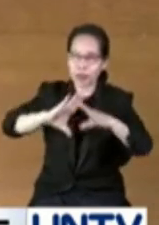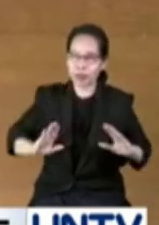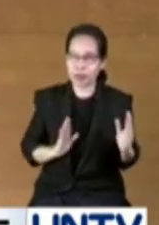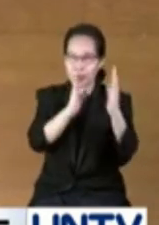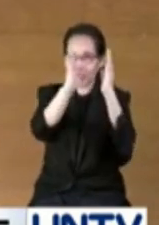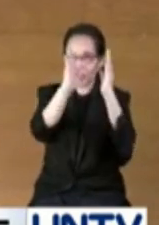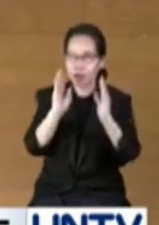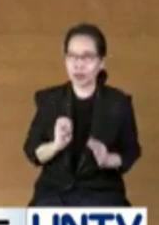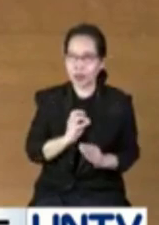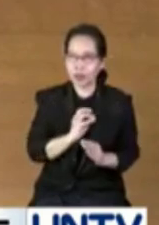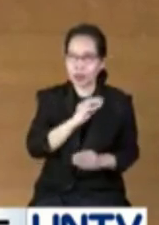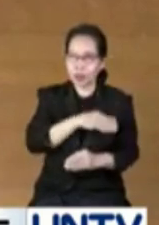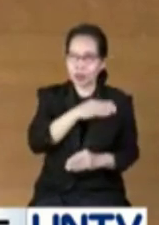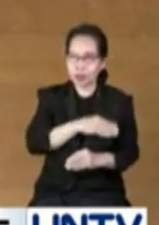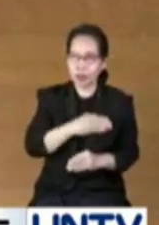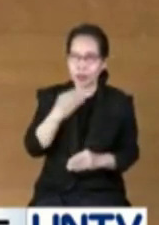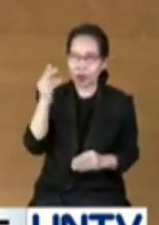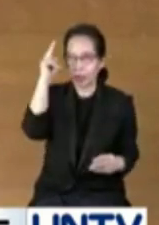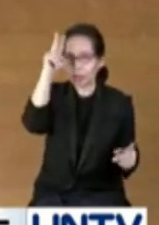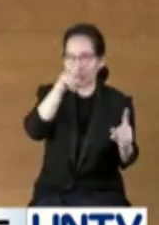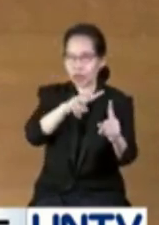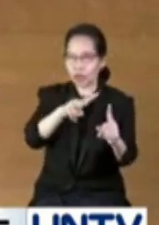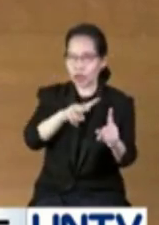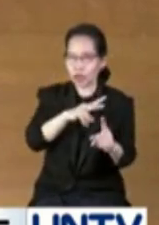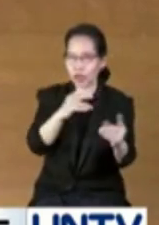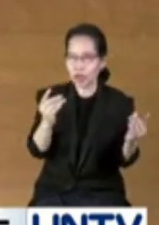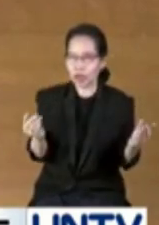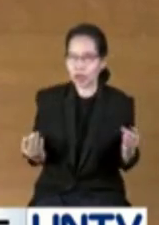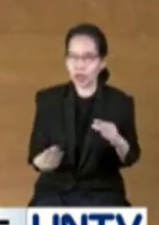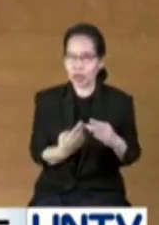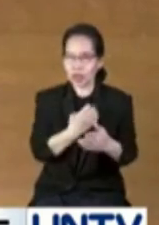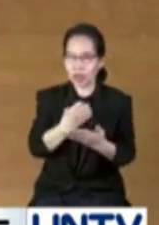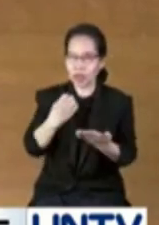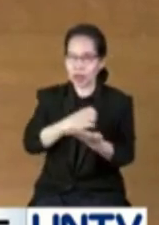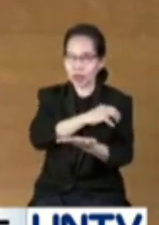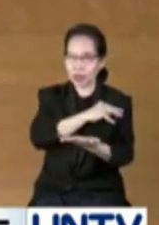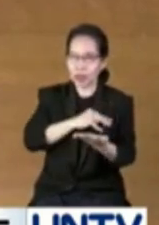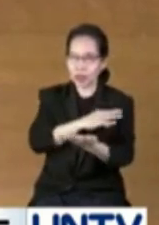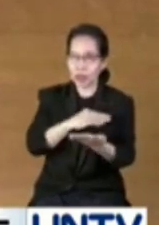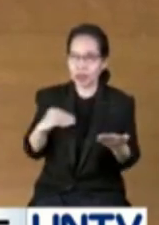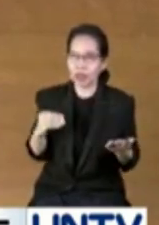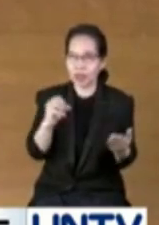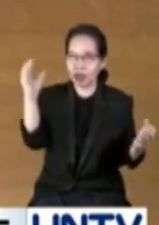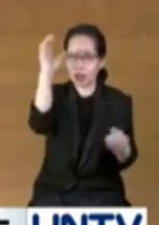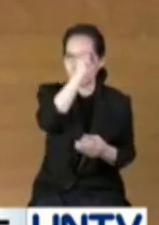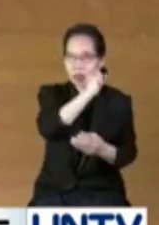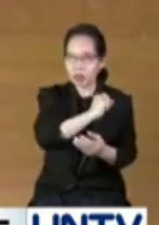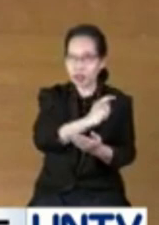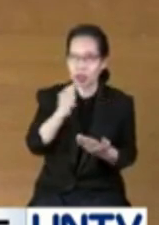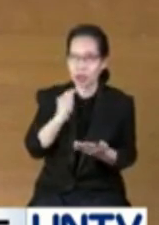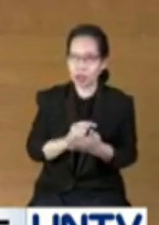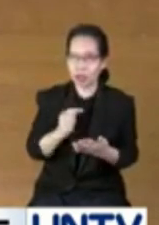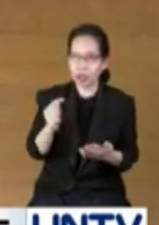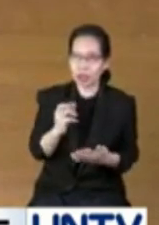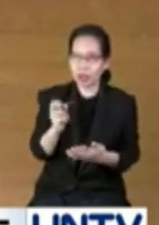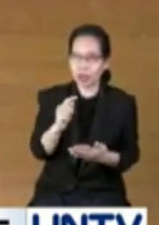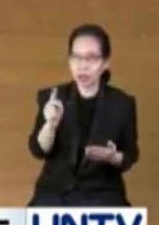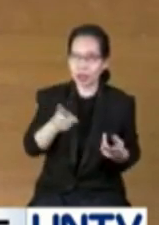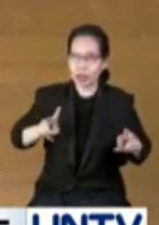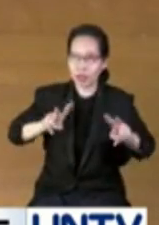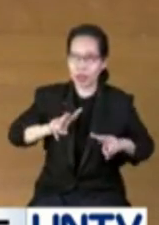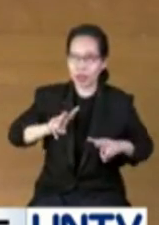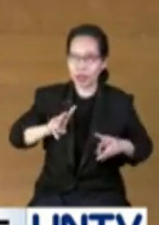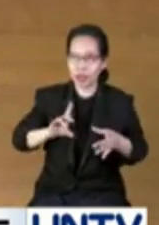beneficial purposes. These economic missions have yielded an estimated total investment value of